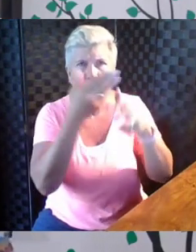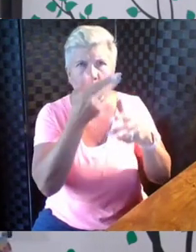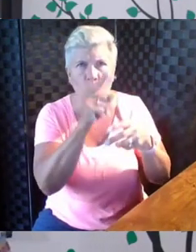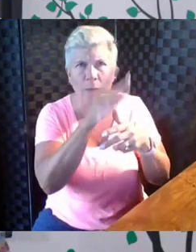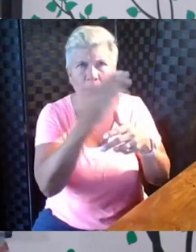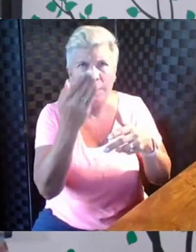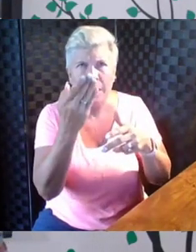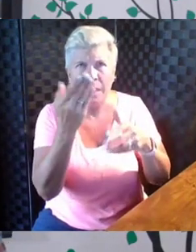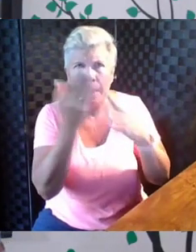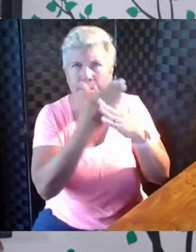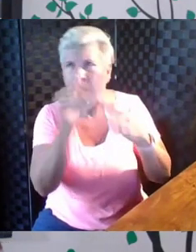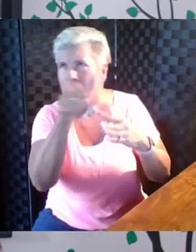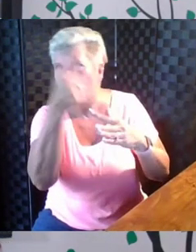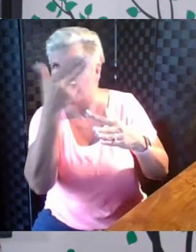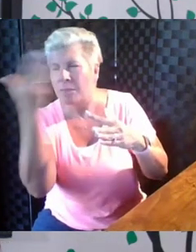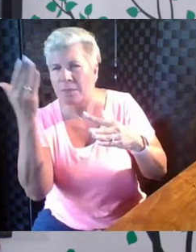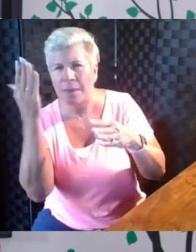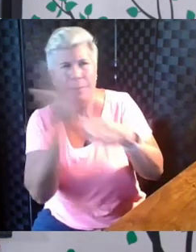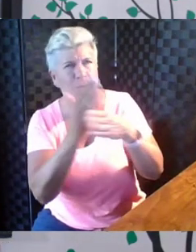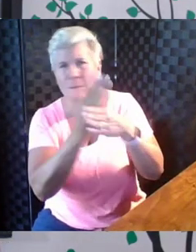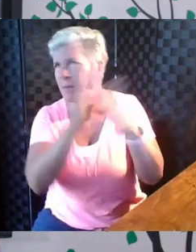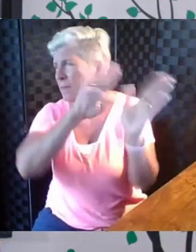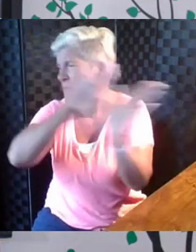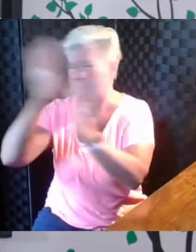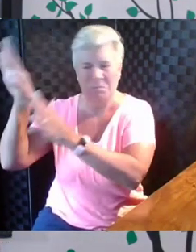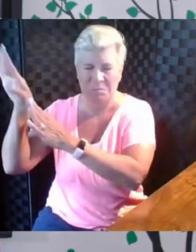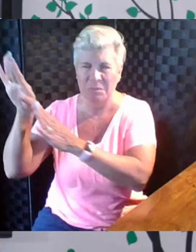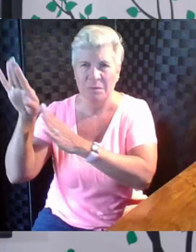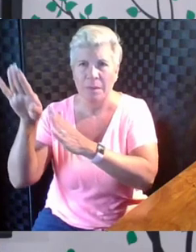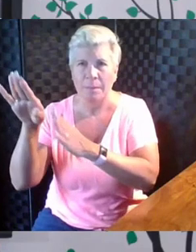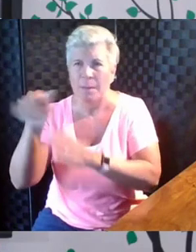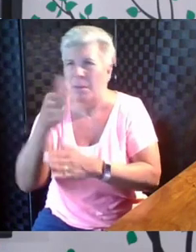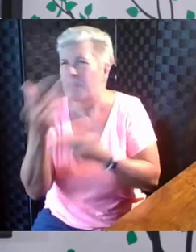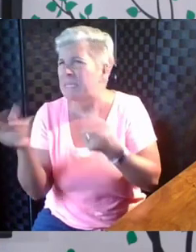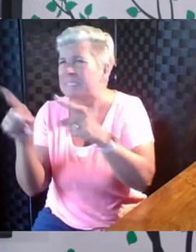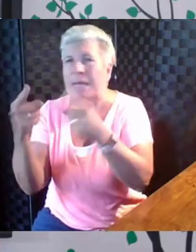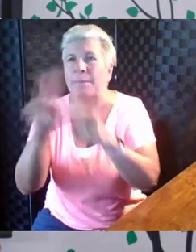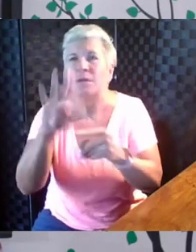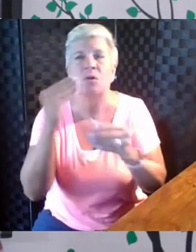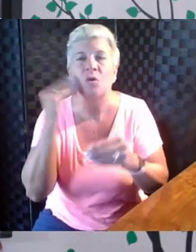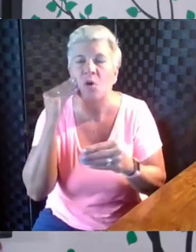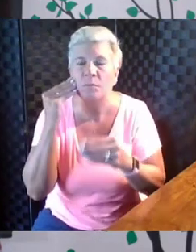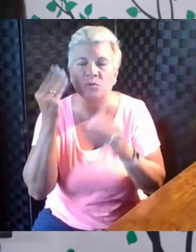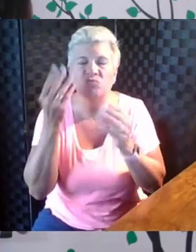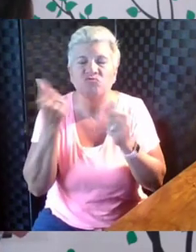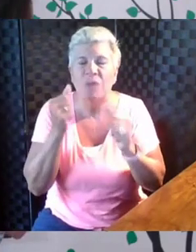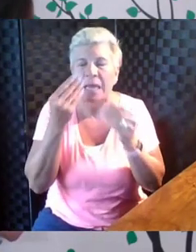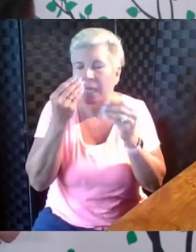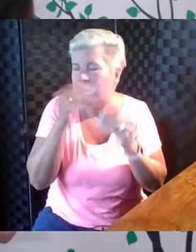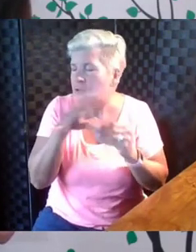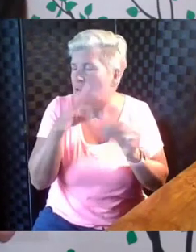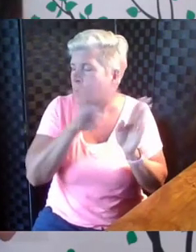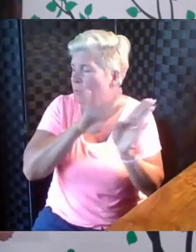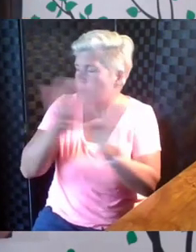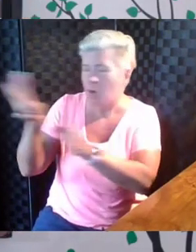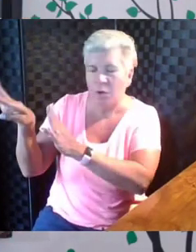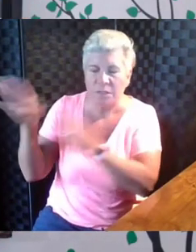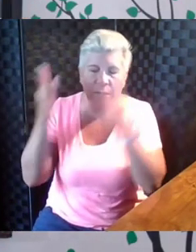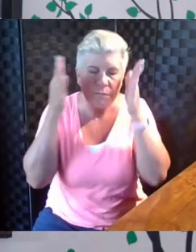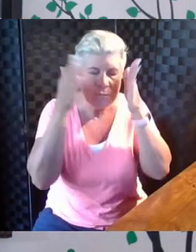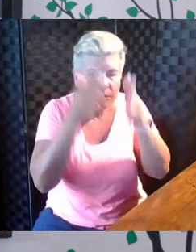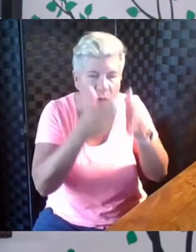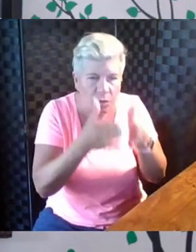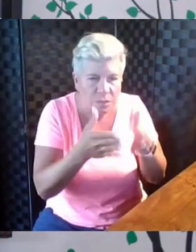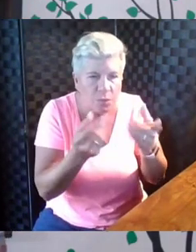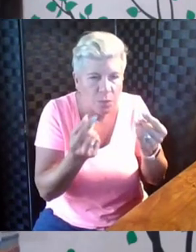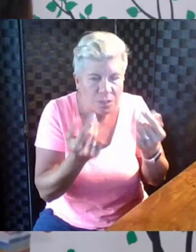other distractions, especially while we're at home right now. There may be other things going on around you, and just being able to focus in on what it